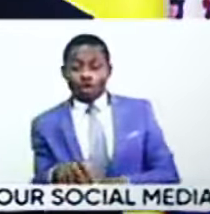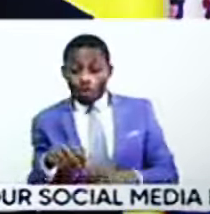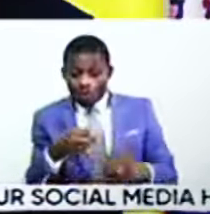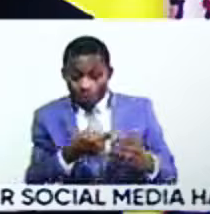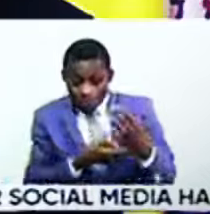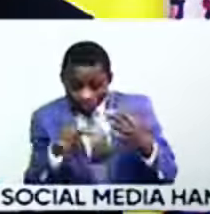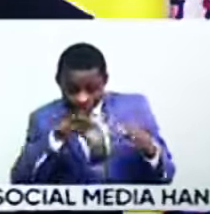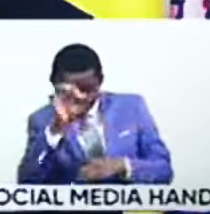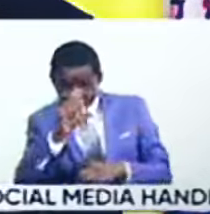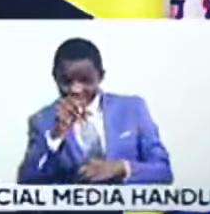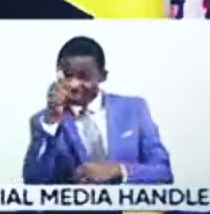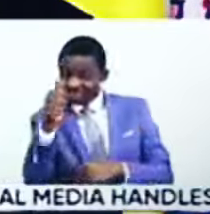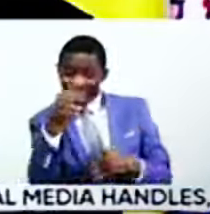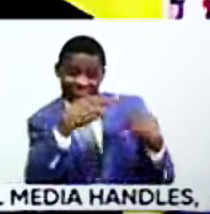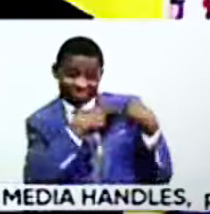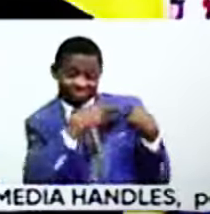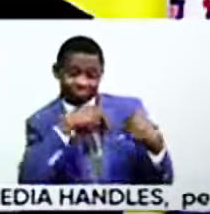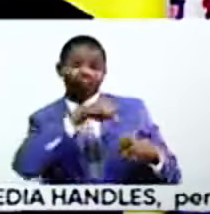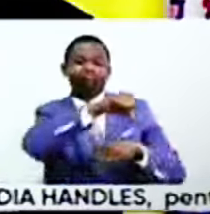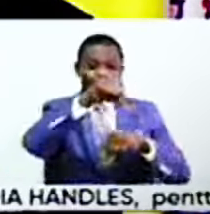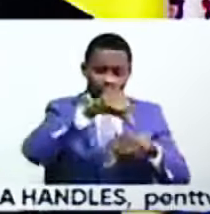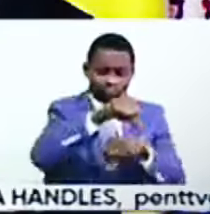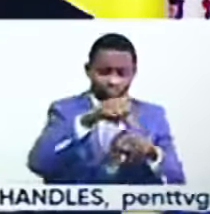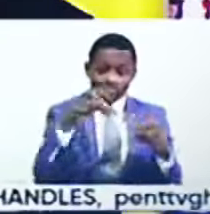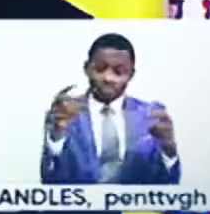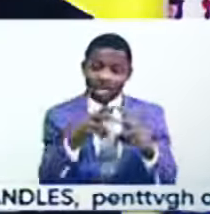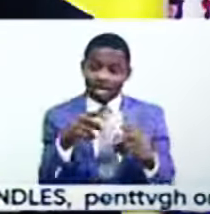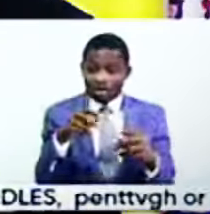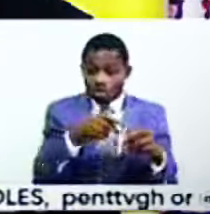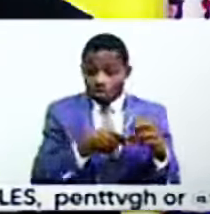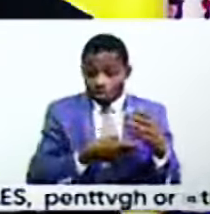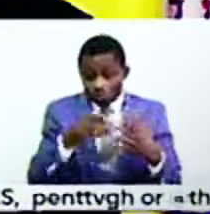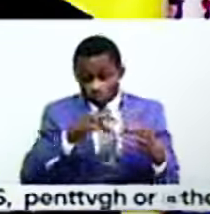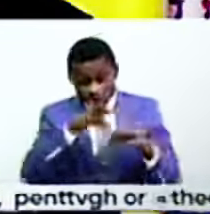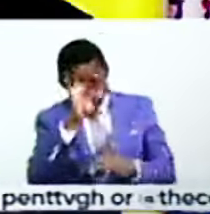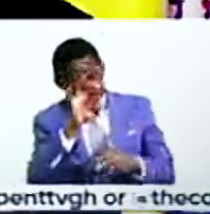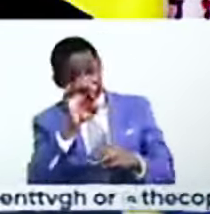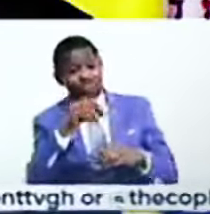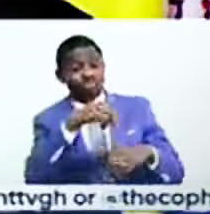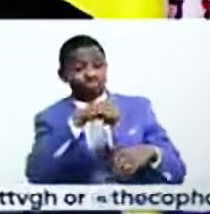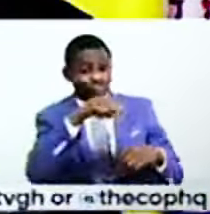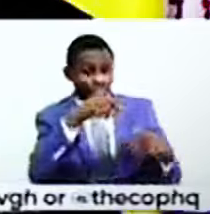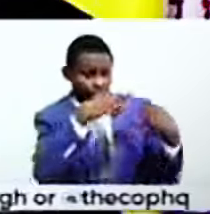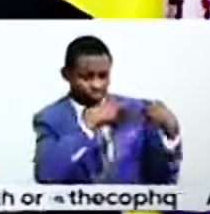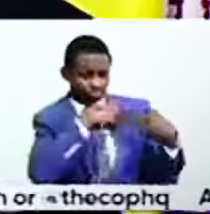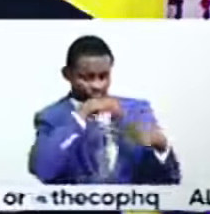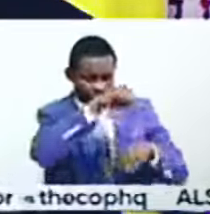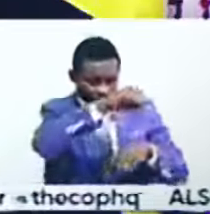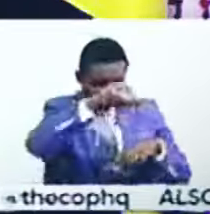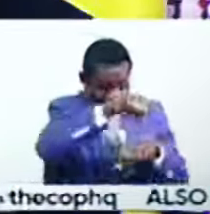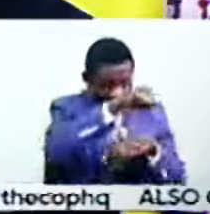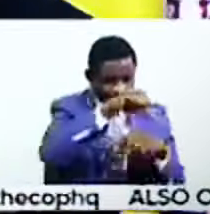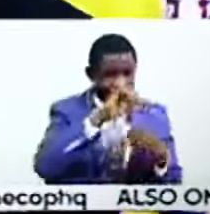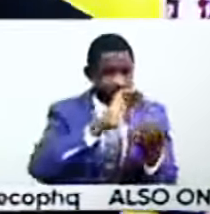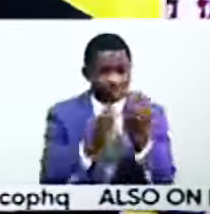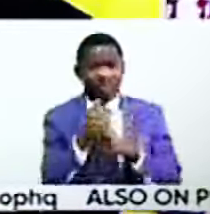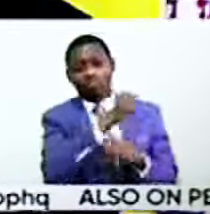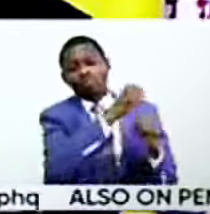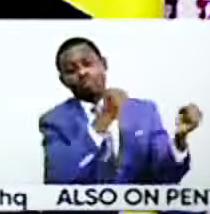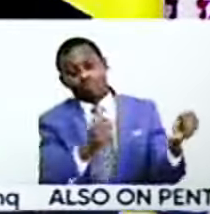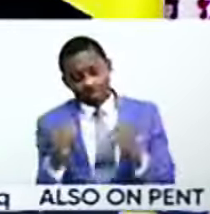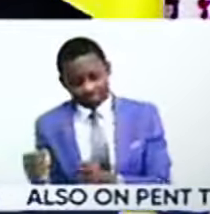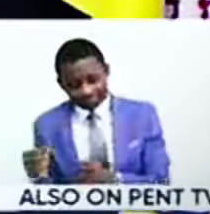us by the power of the Holy Ghost. Jesus said, the Holy Spirit is upon me. He has anointed